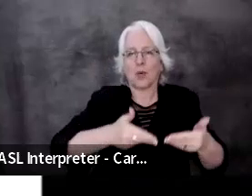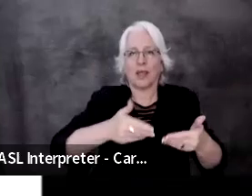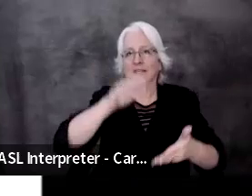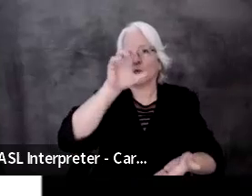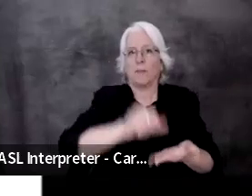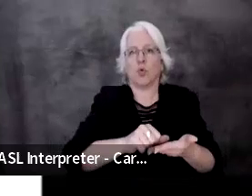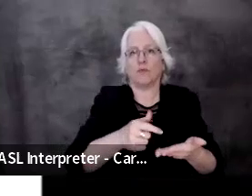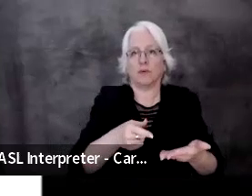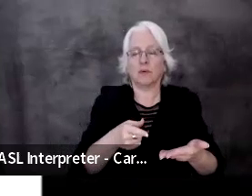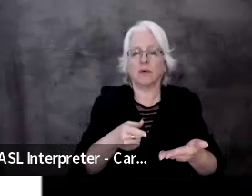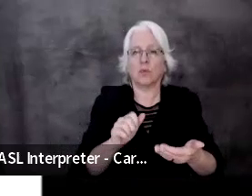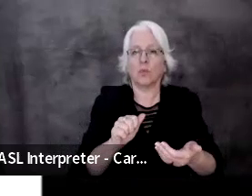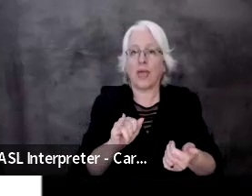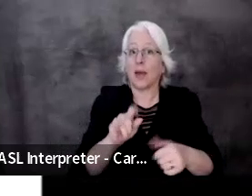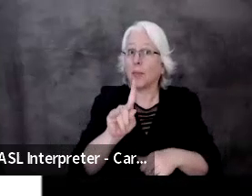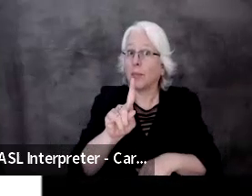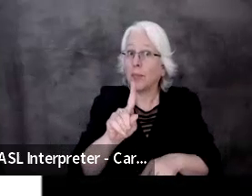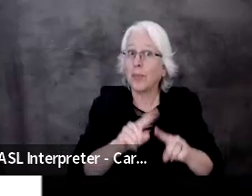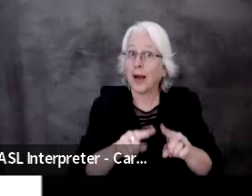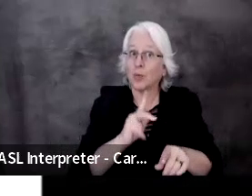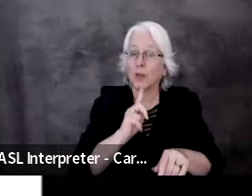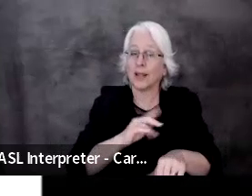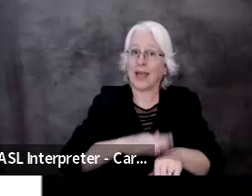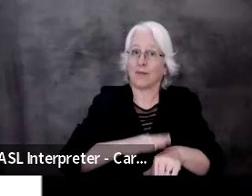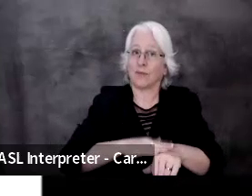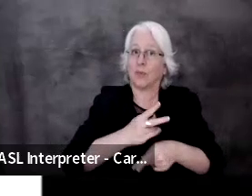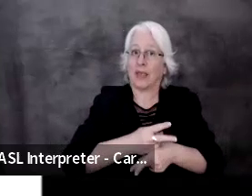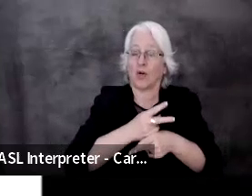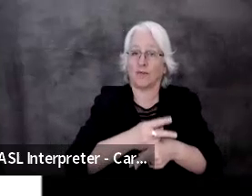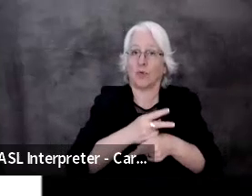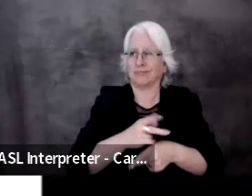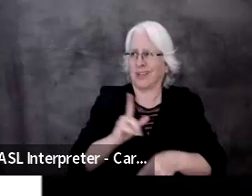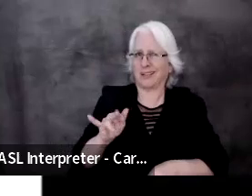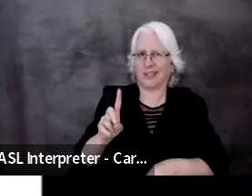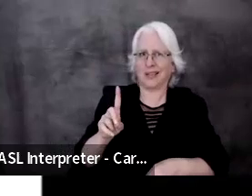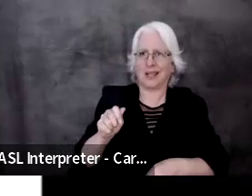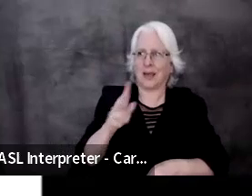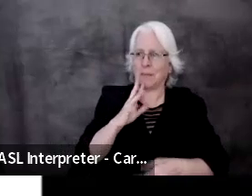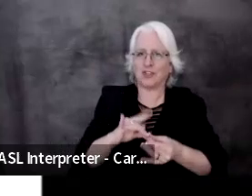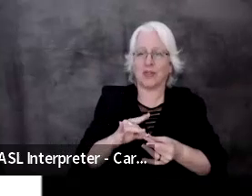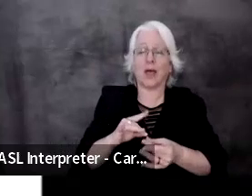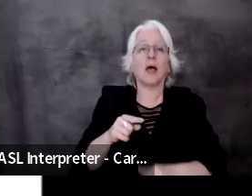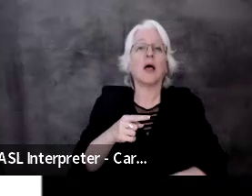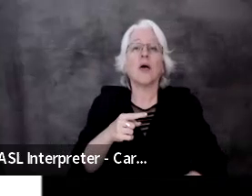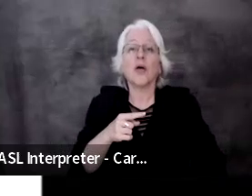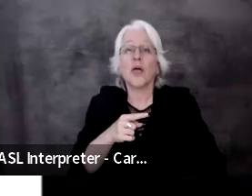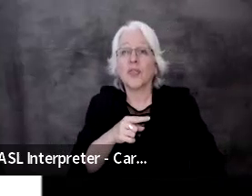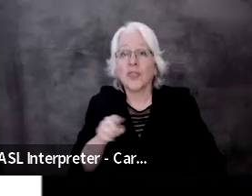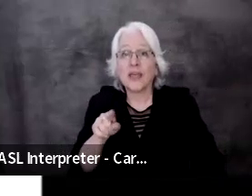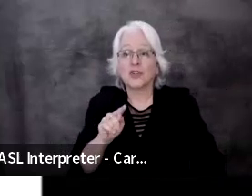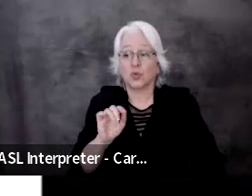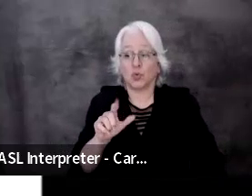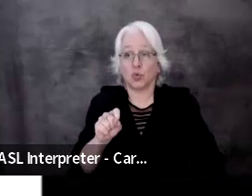things that we got to be very careful of, I think Lydia mentioned it, we've got to be very careful that these AI